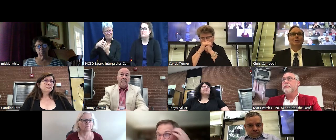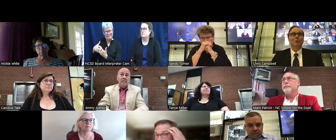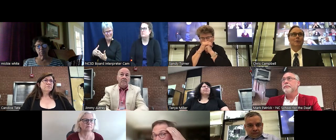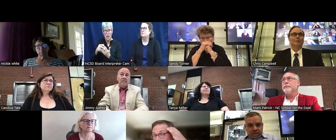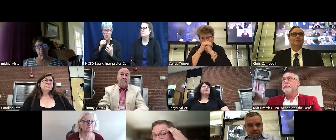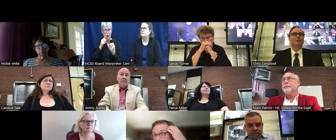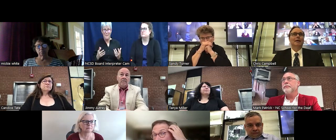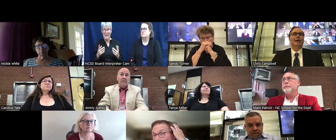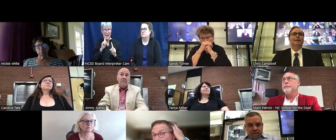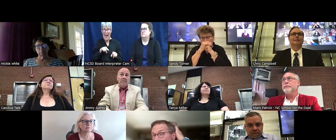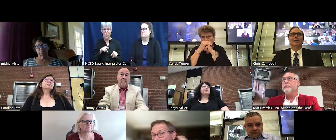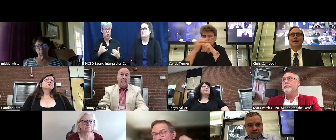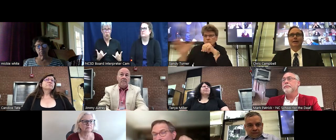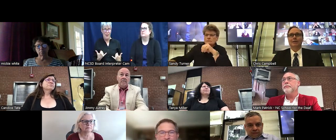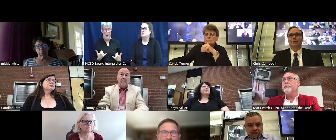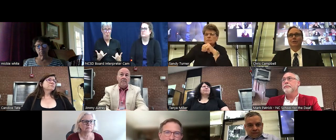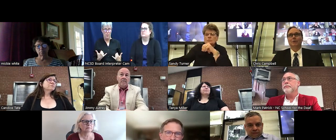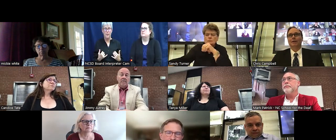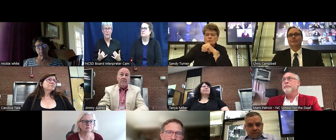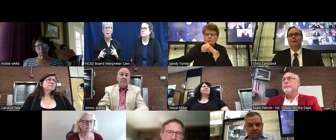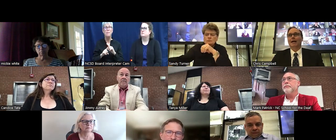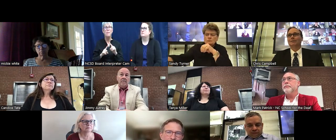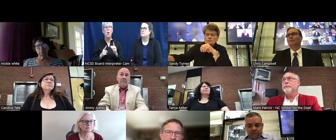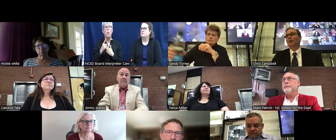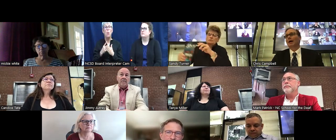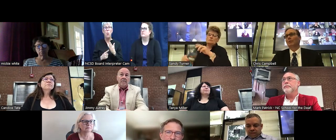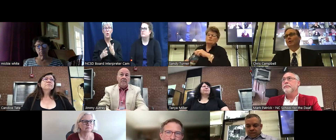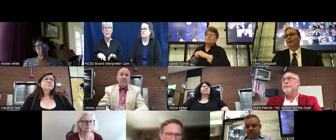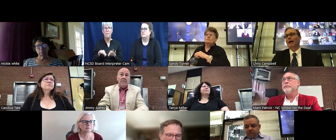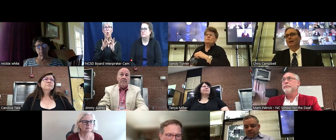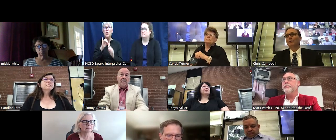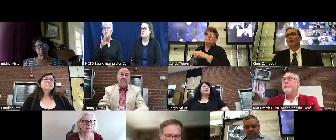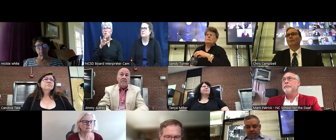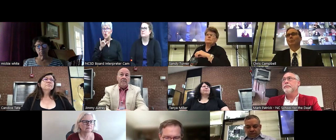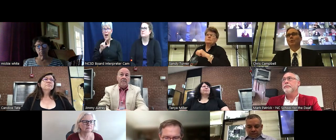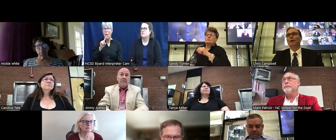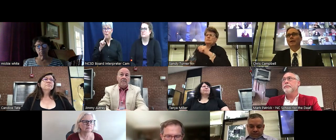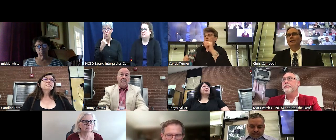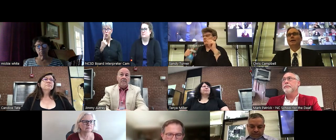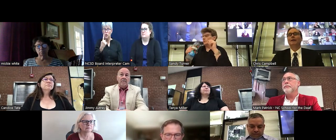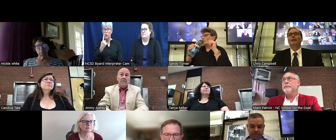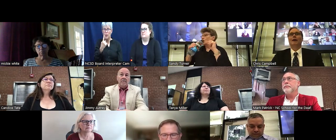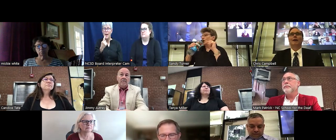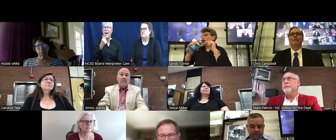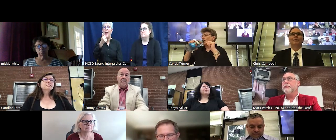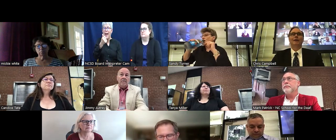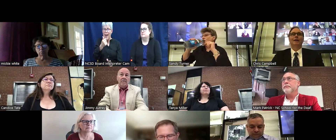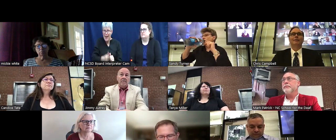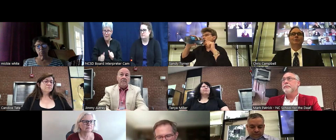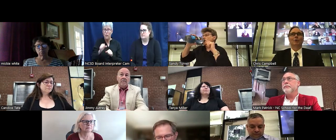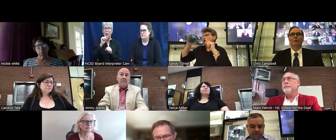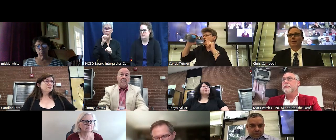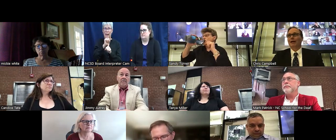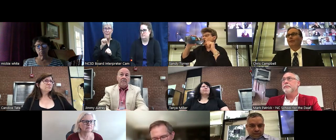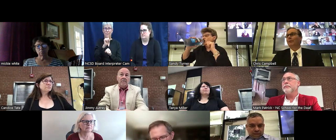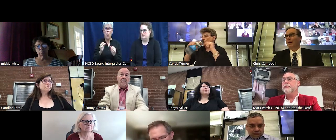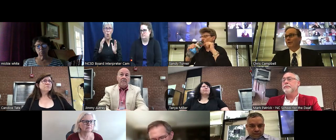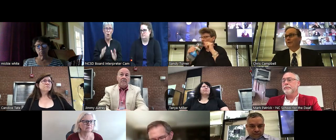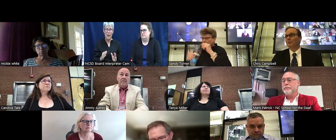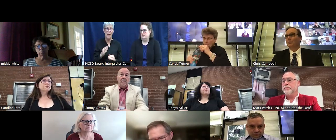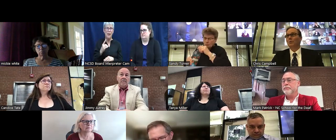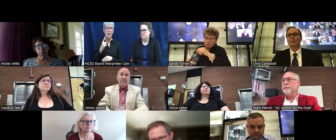most important and is not an issue is that as of July 1, every employee of the School for the Deaf